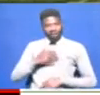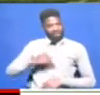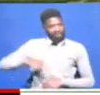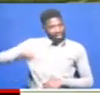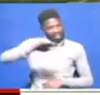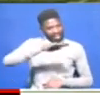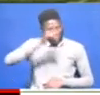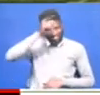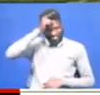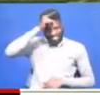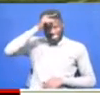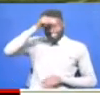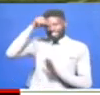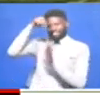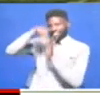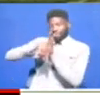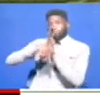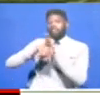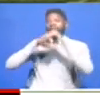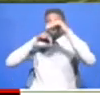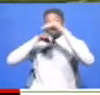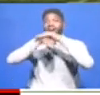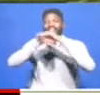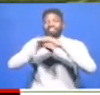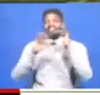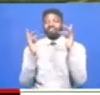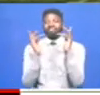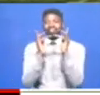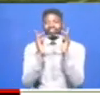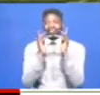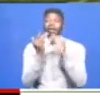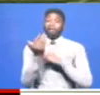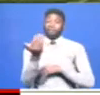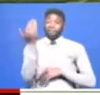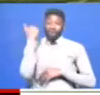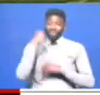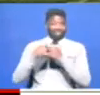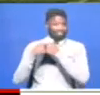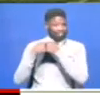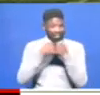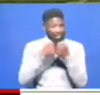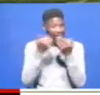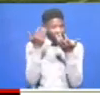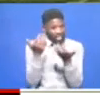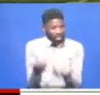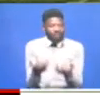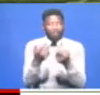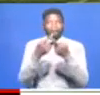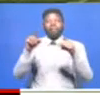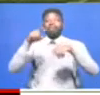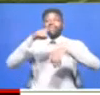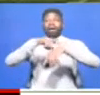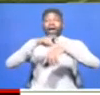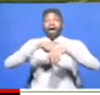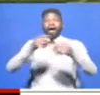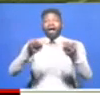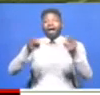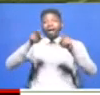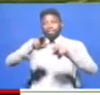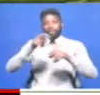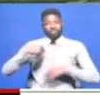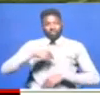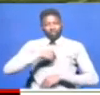areas, accessing even internet was a big challenge. But when it came, actually, we had to do our